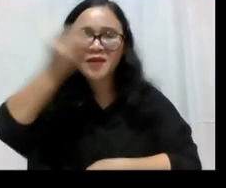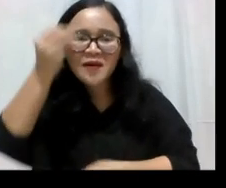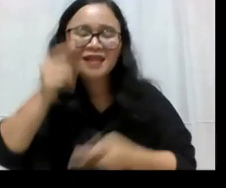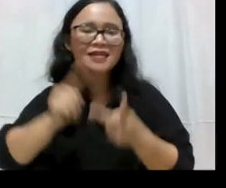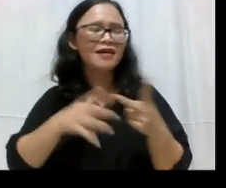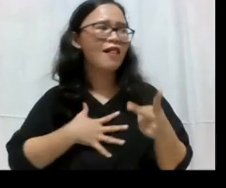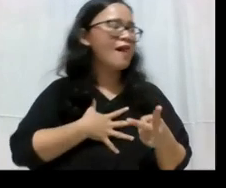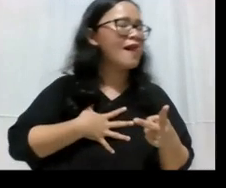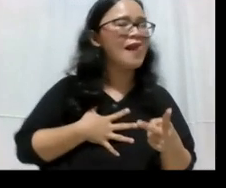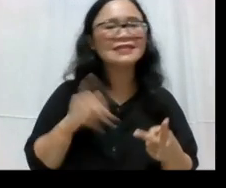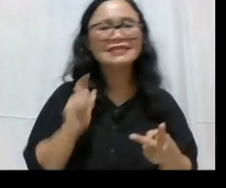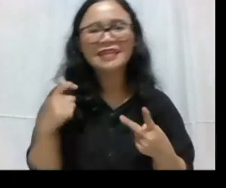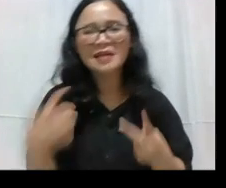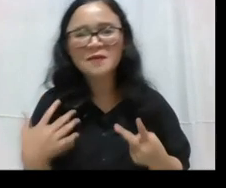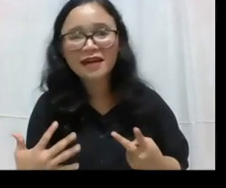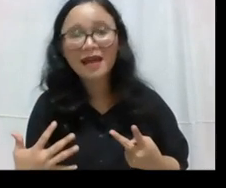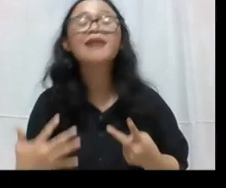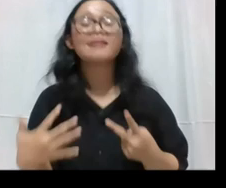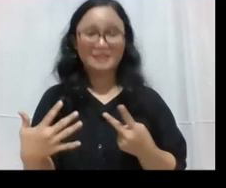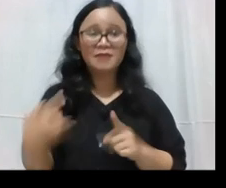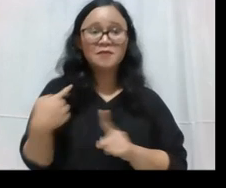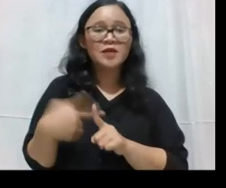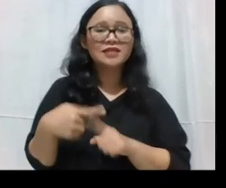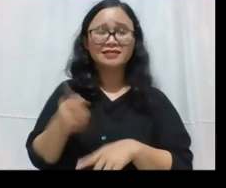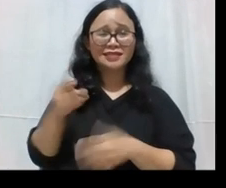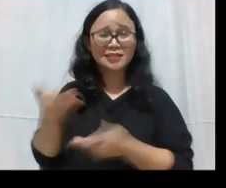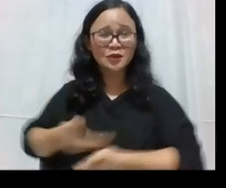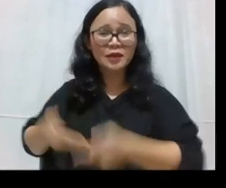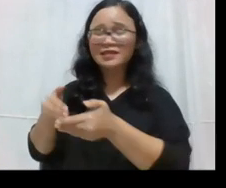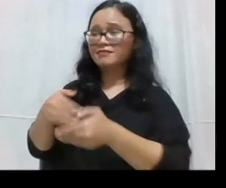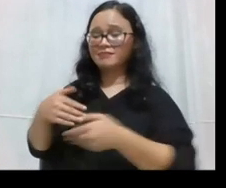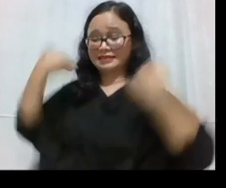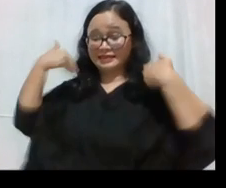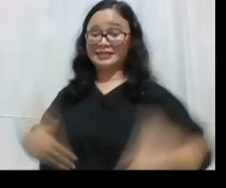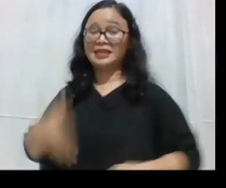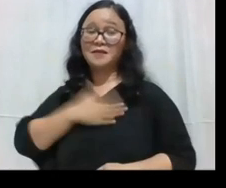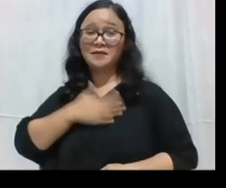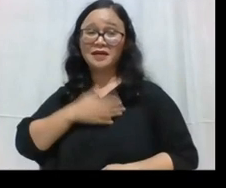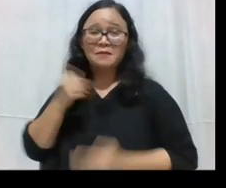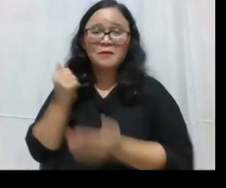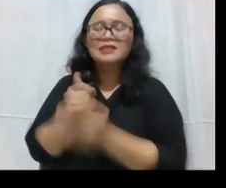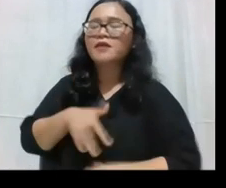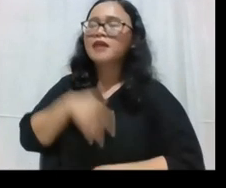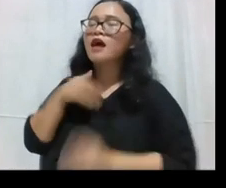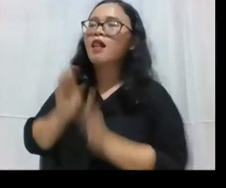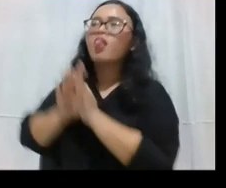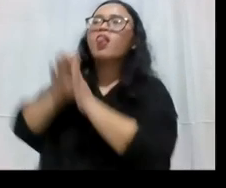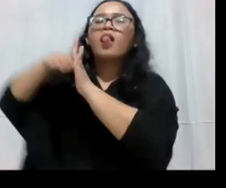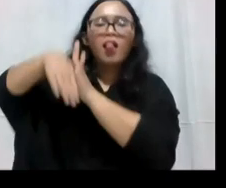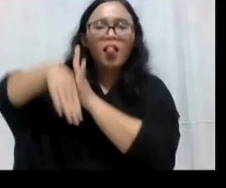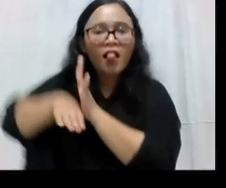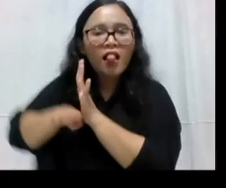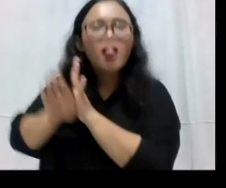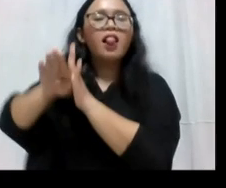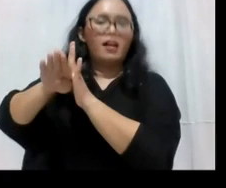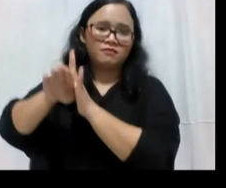gradual stabilization, but still there's a lot of ups and downs on the individual, for any individual patients, until at the very end, the